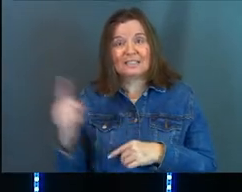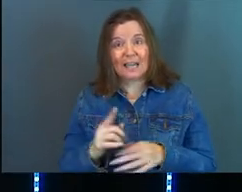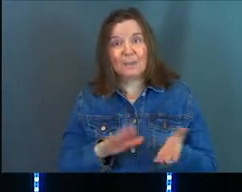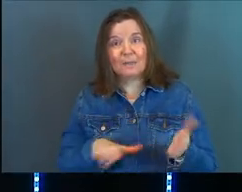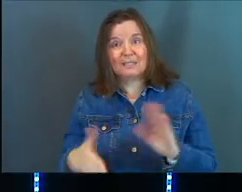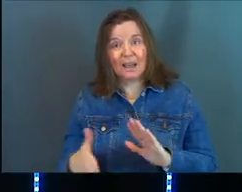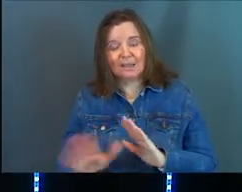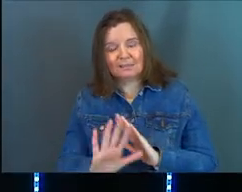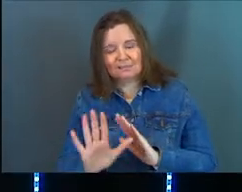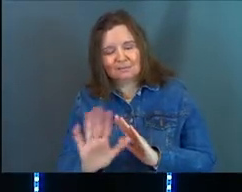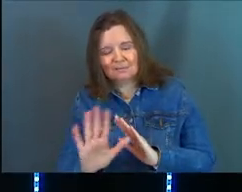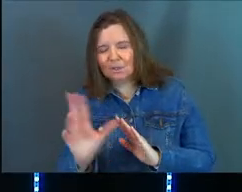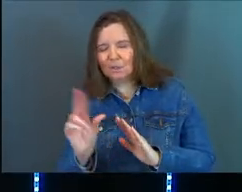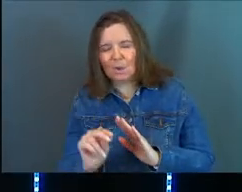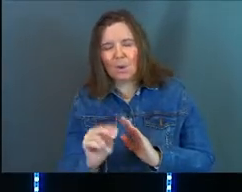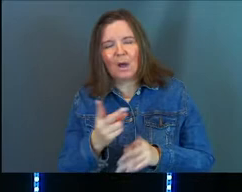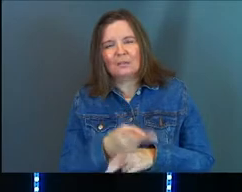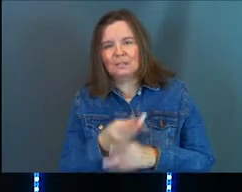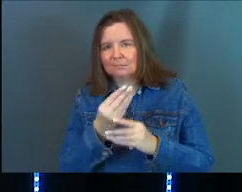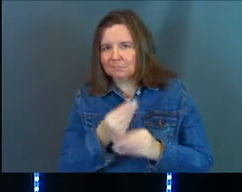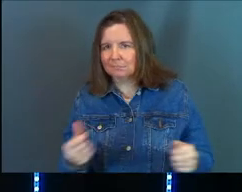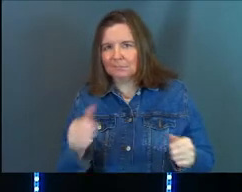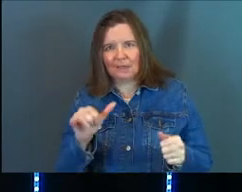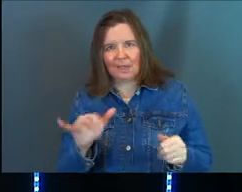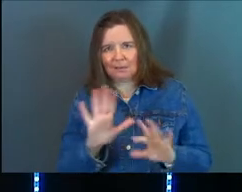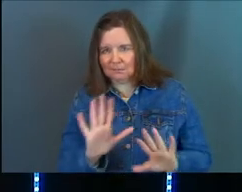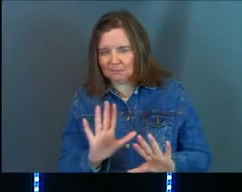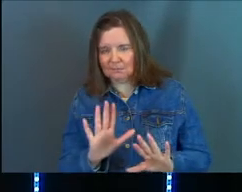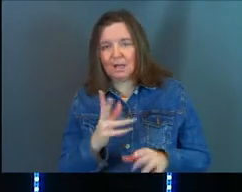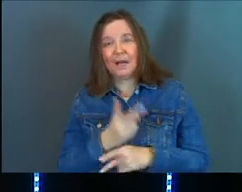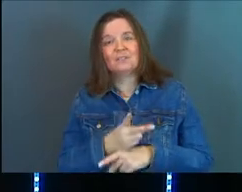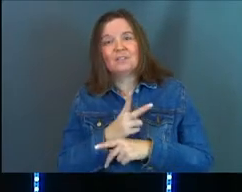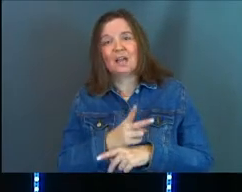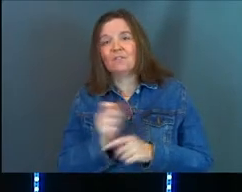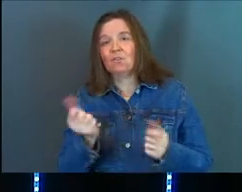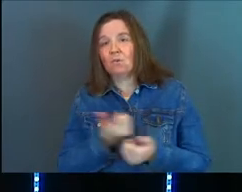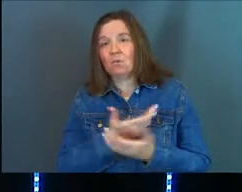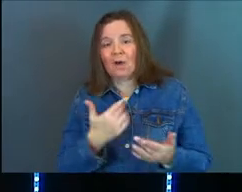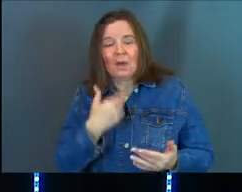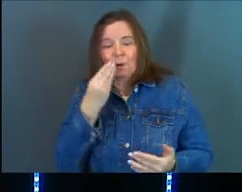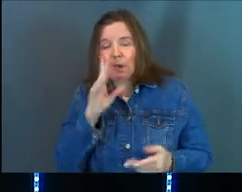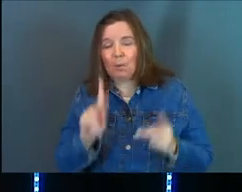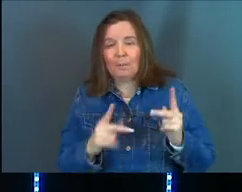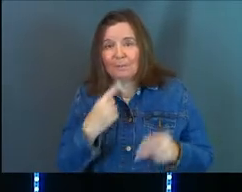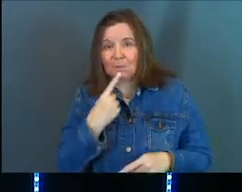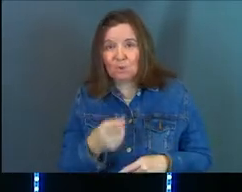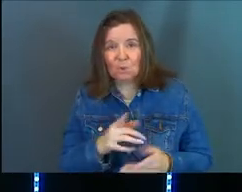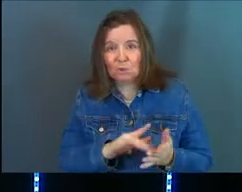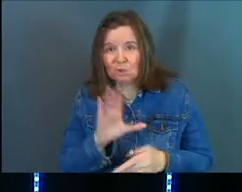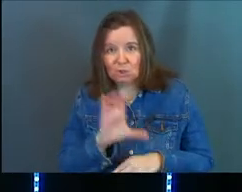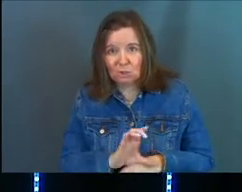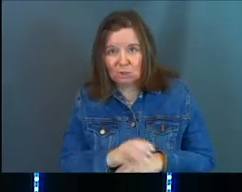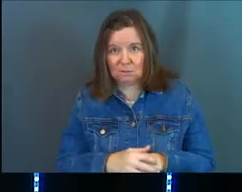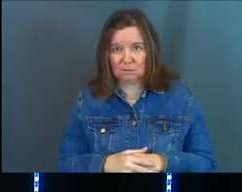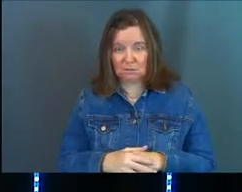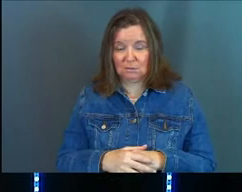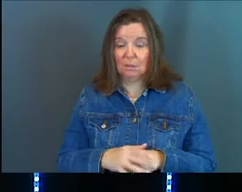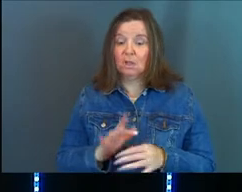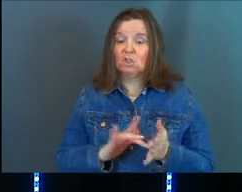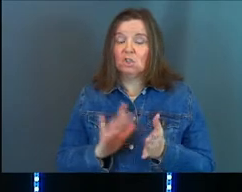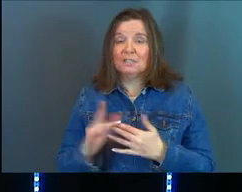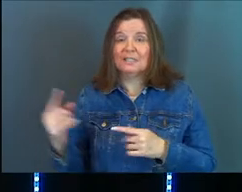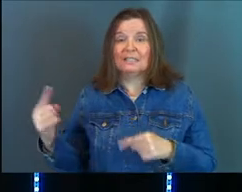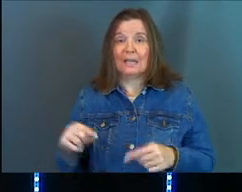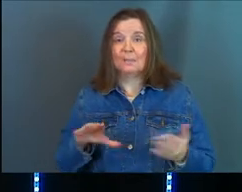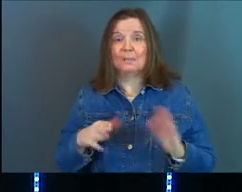and died and said, no, I've taken care of all of that. I've taken care of it all. I don't care what people have told you in church. But